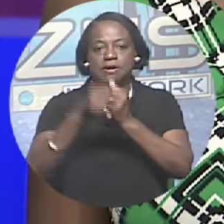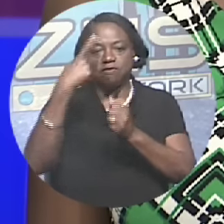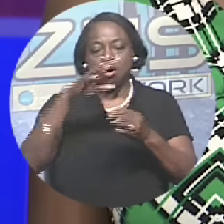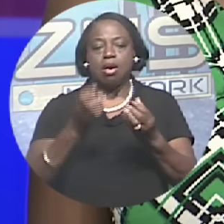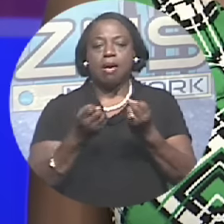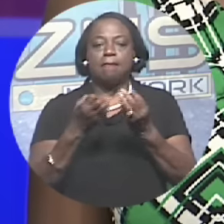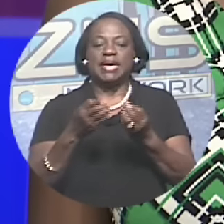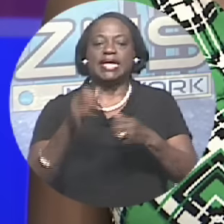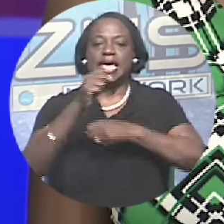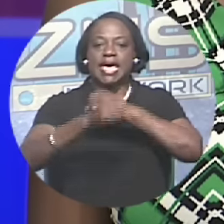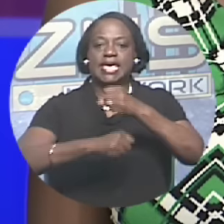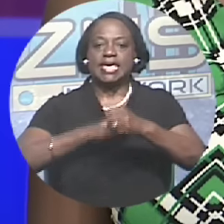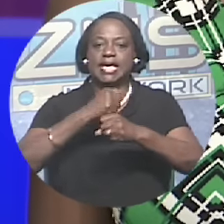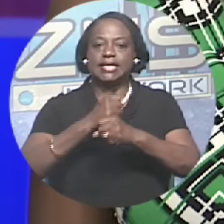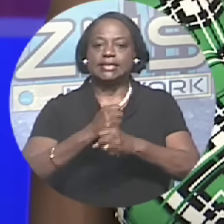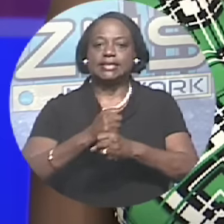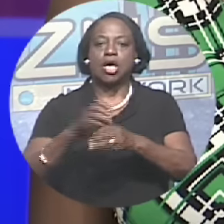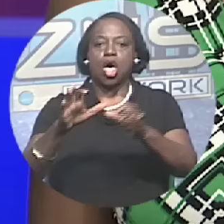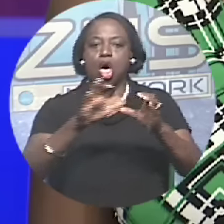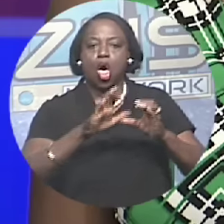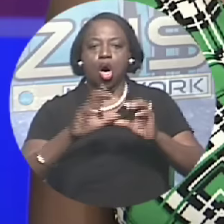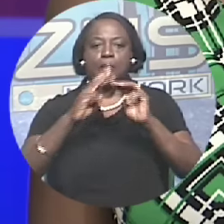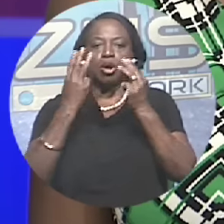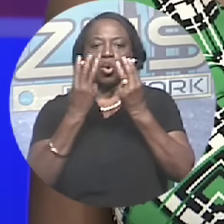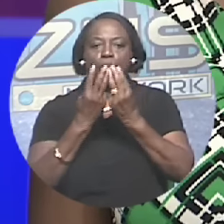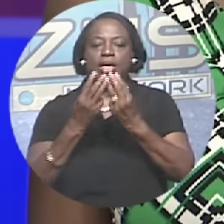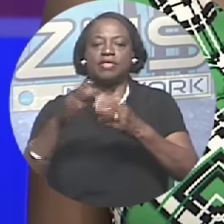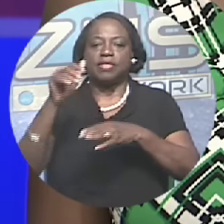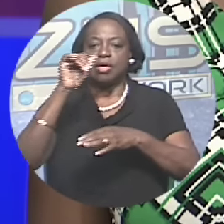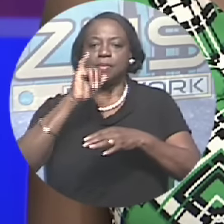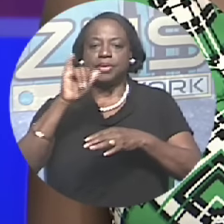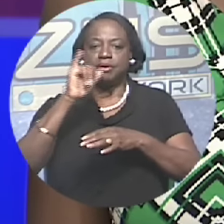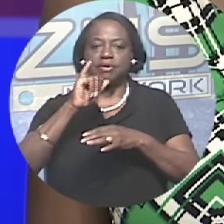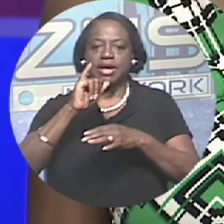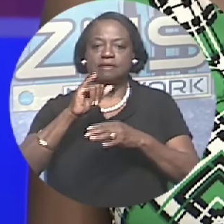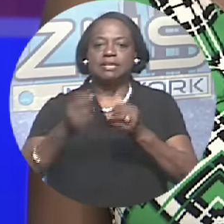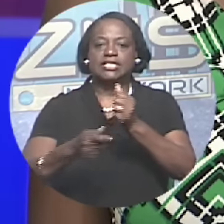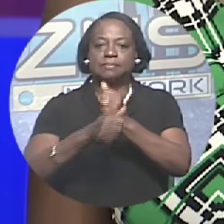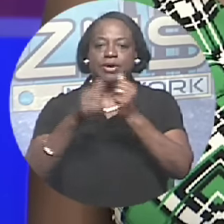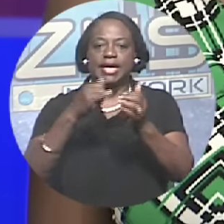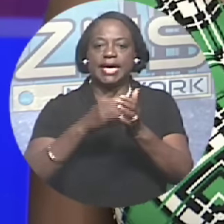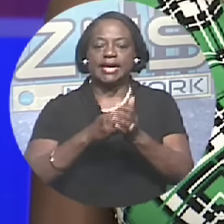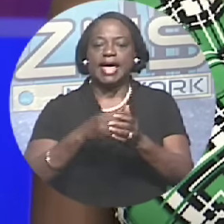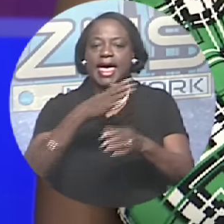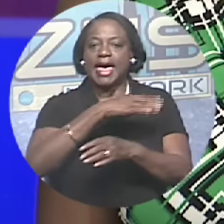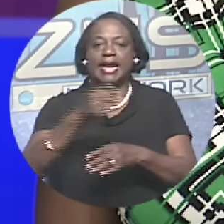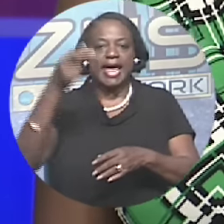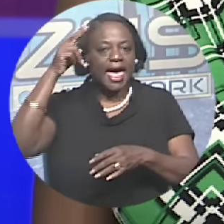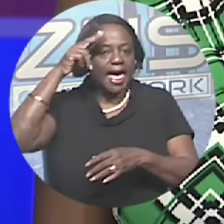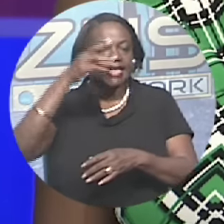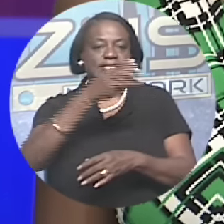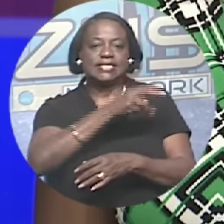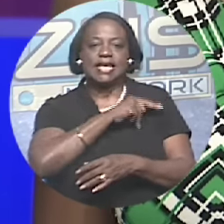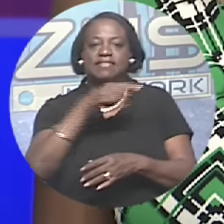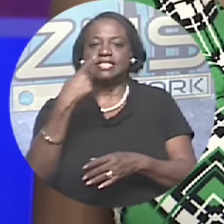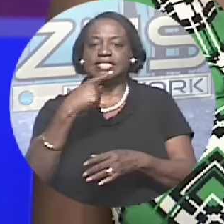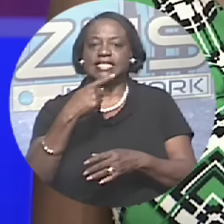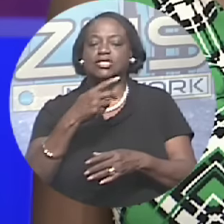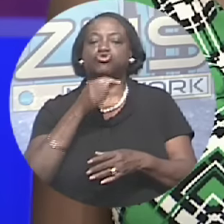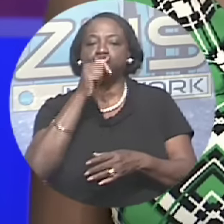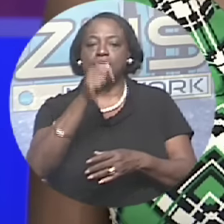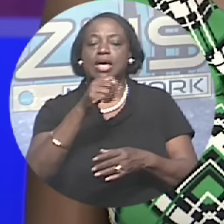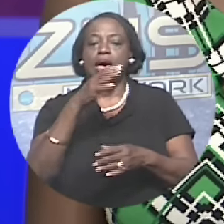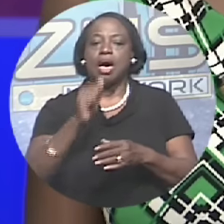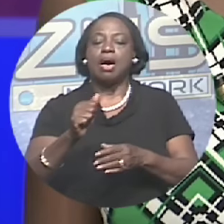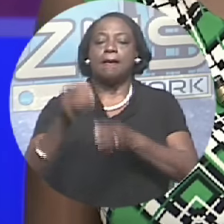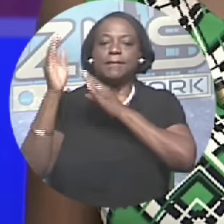Limited is one of the major sponsors, and its president and managing director, Hans Nevin, says the company, which is a truly Bahamian company, takes